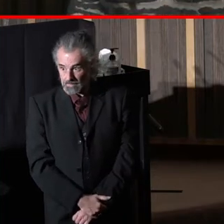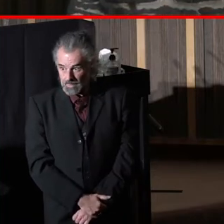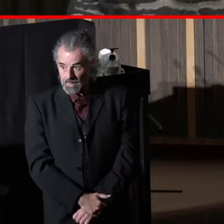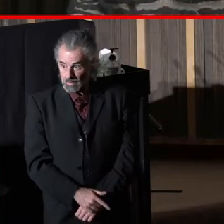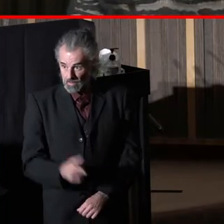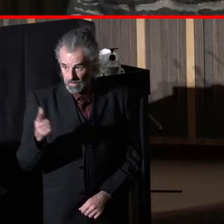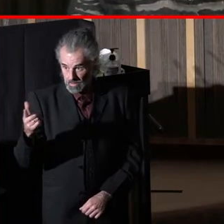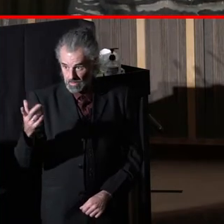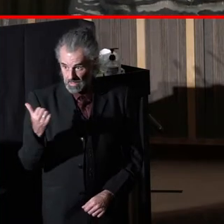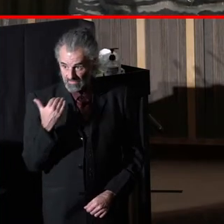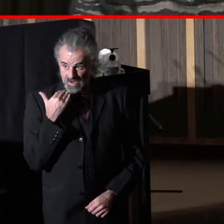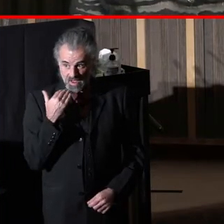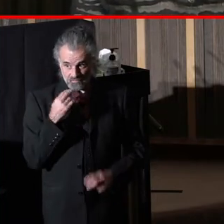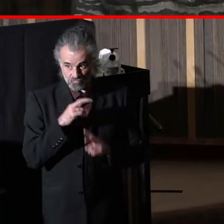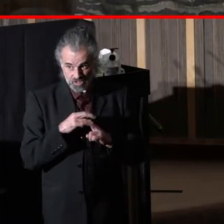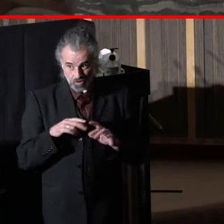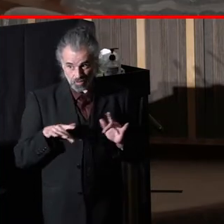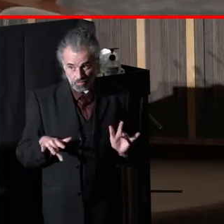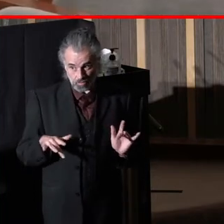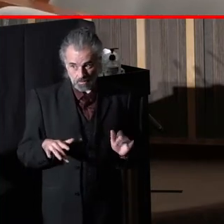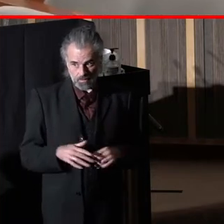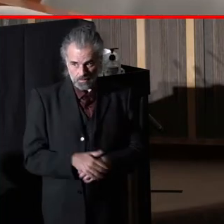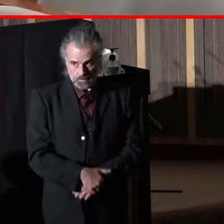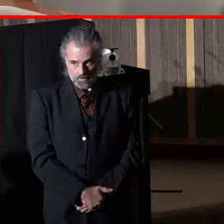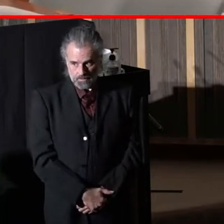is there enough